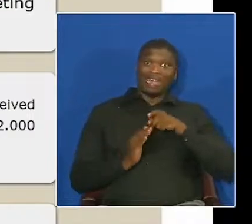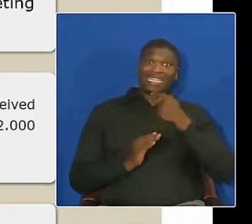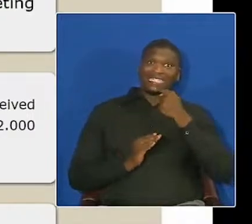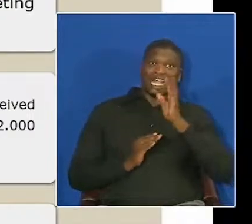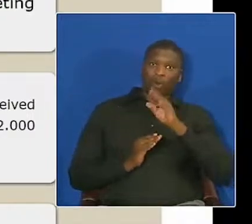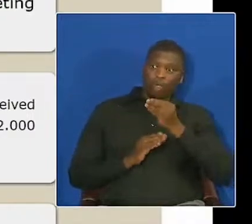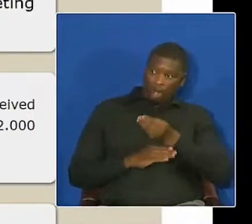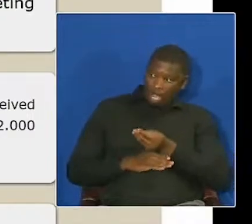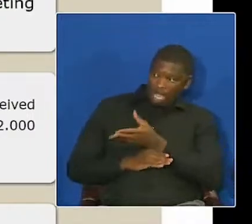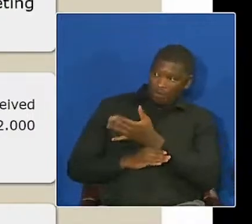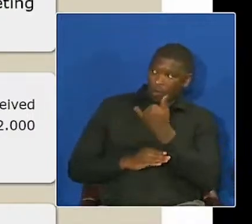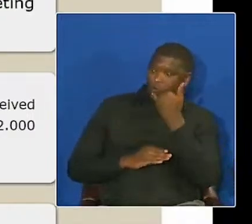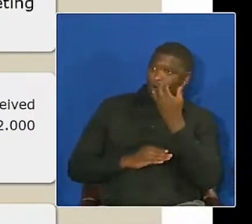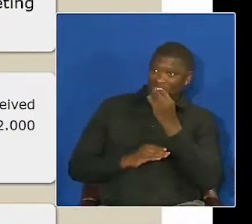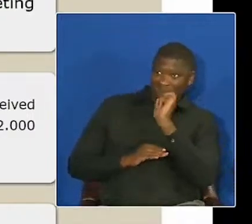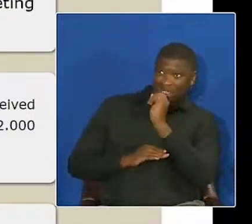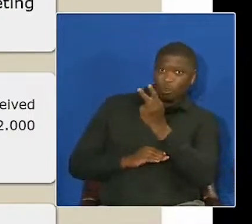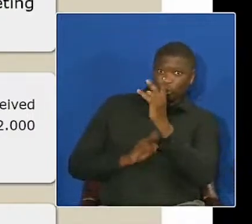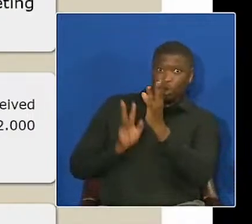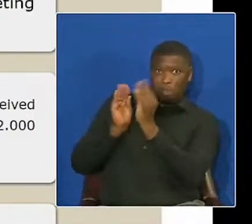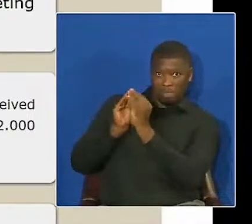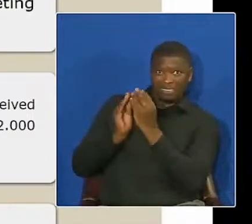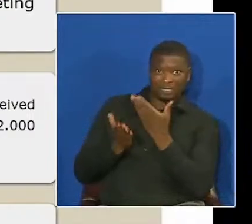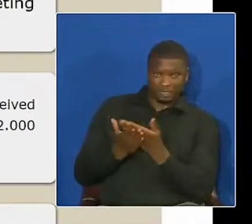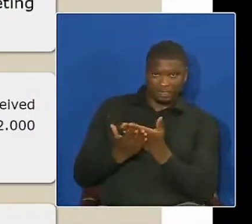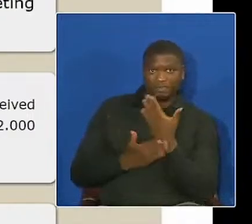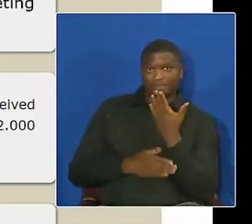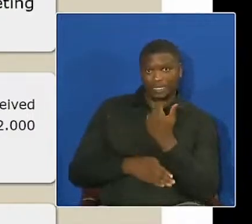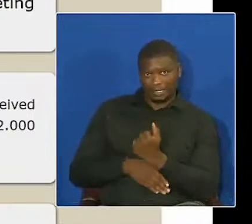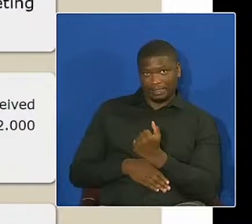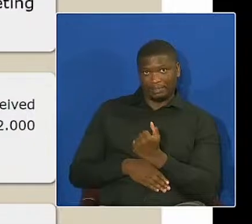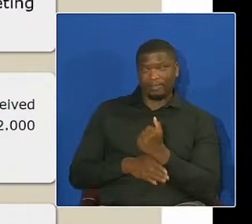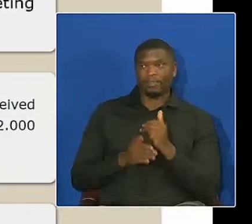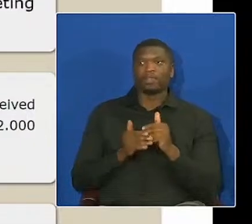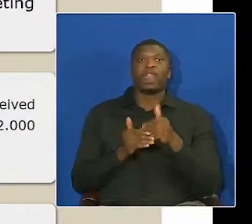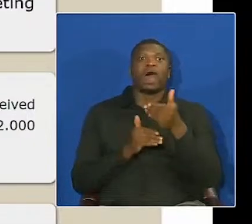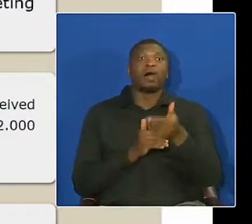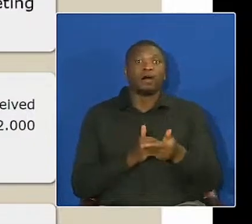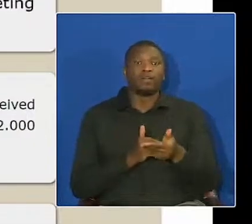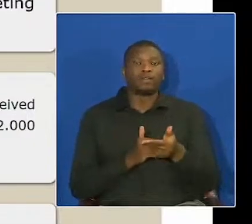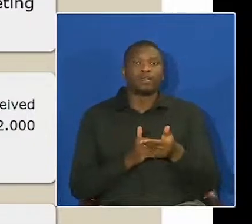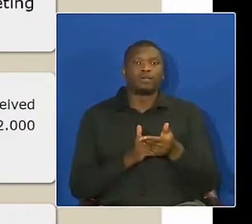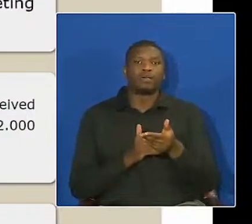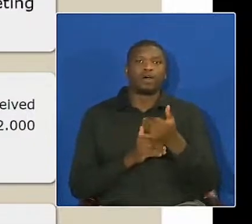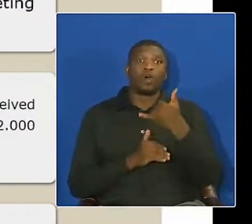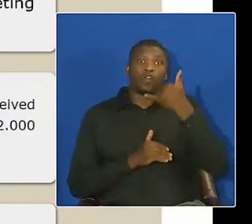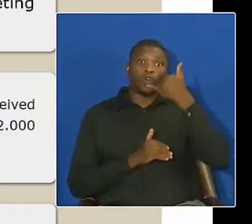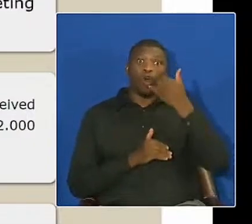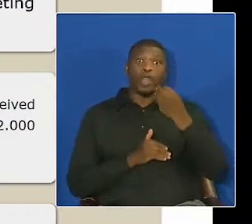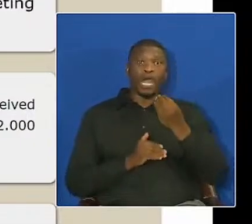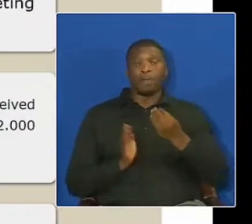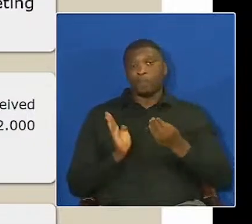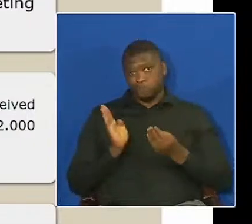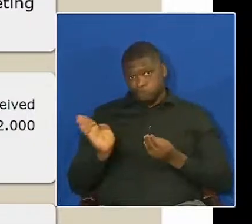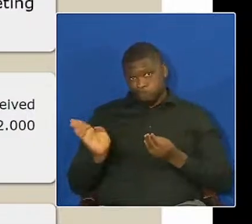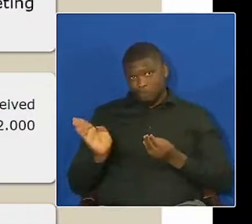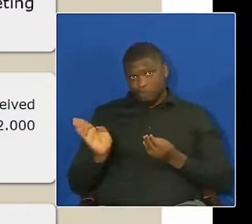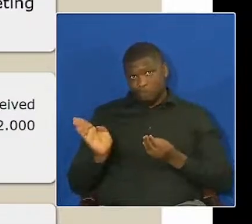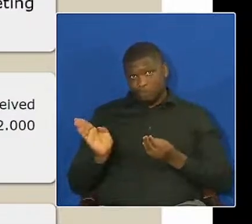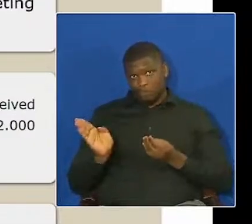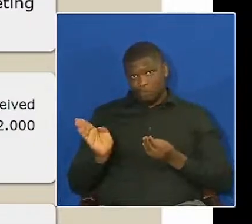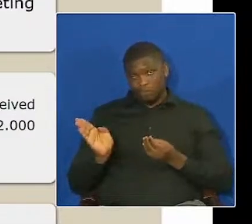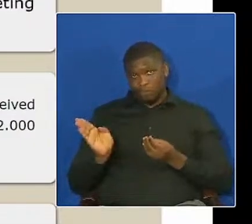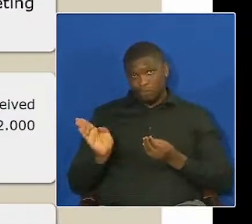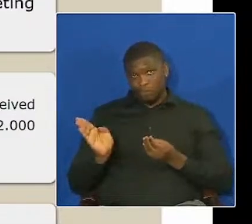your numbers that you meet him, please. And thereafter, it's the number that